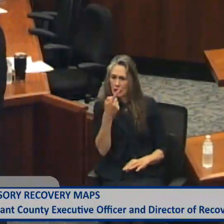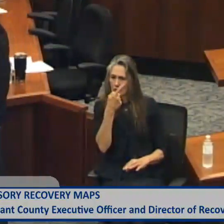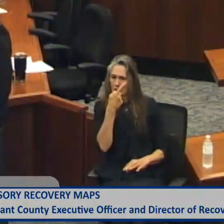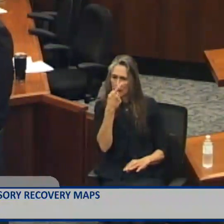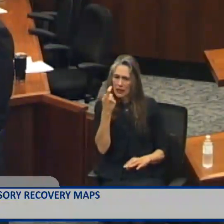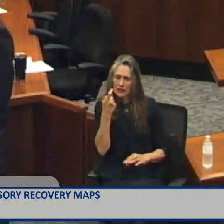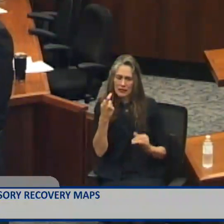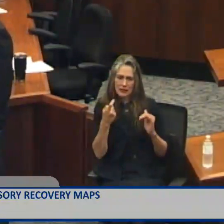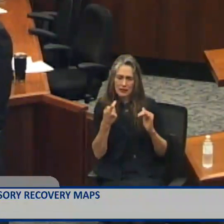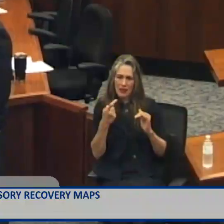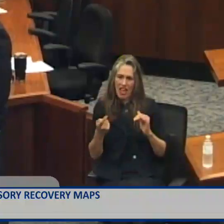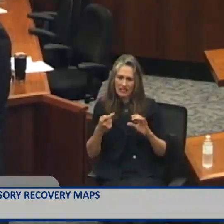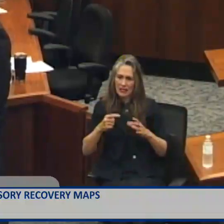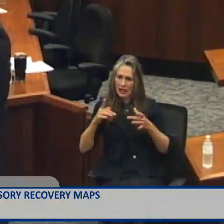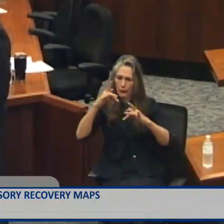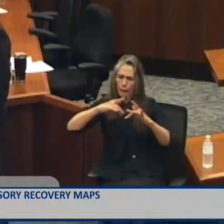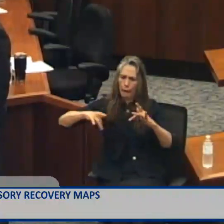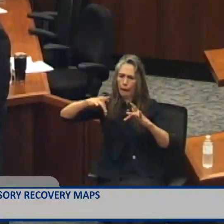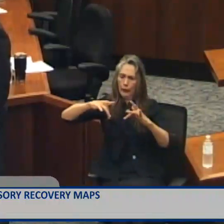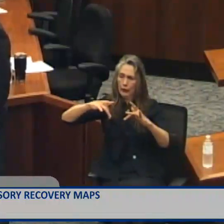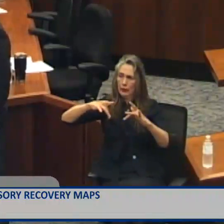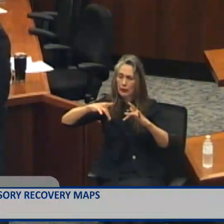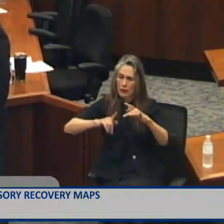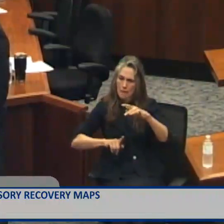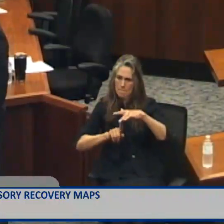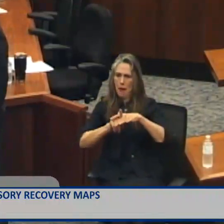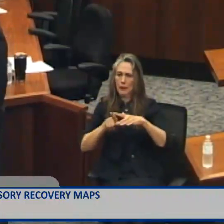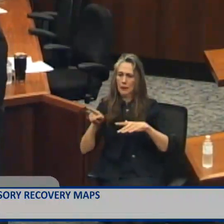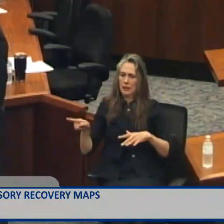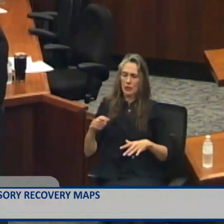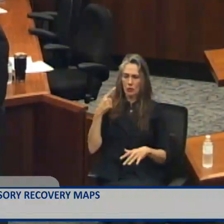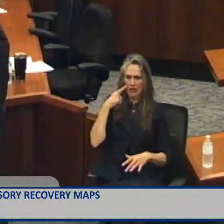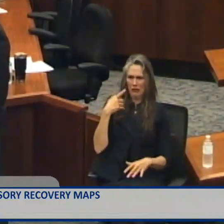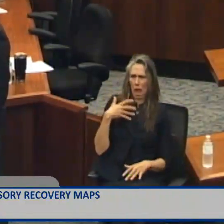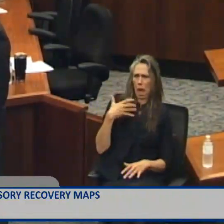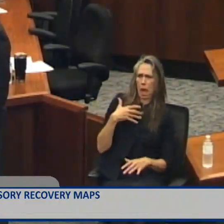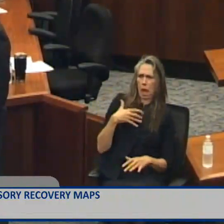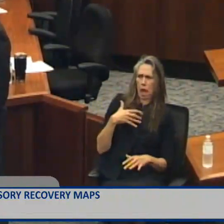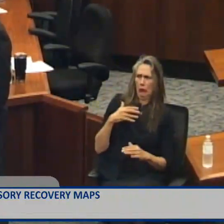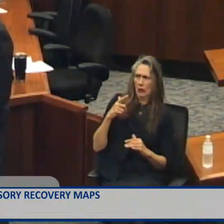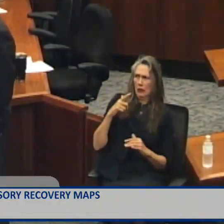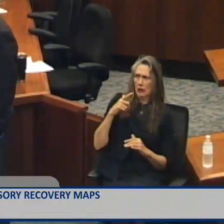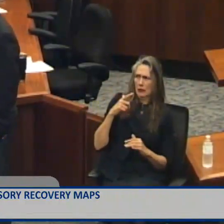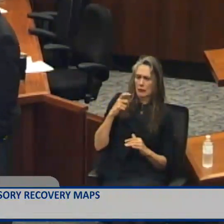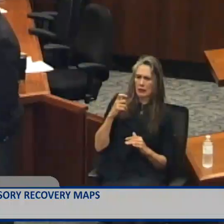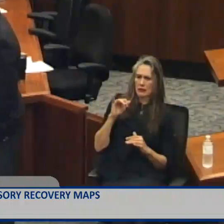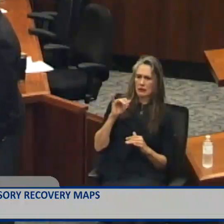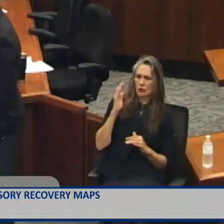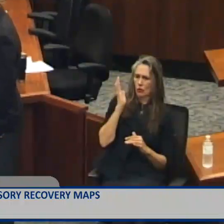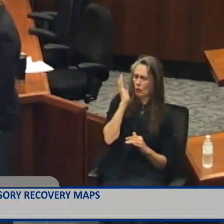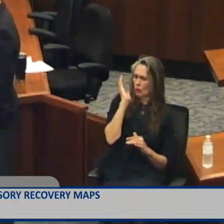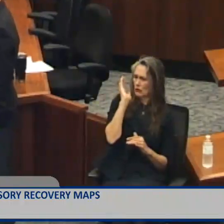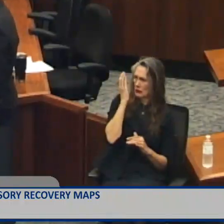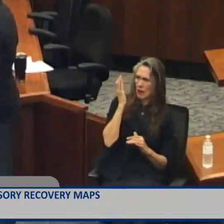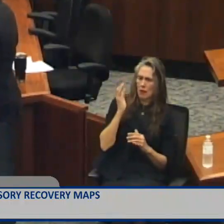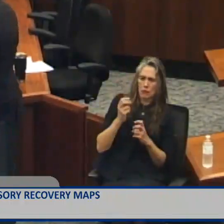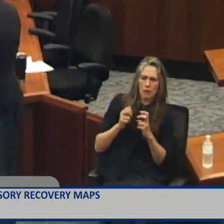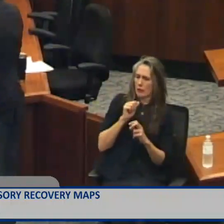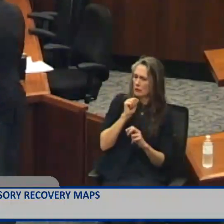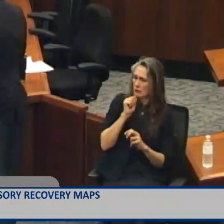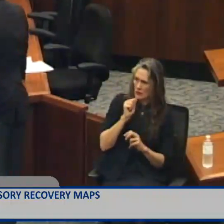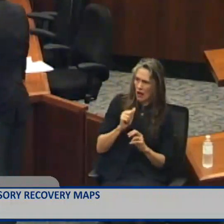more specific on this particular case, because this case, there's a blue dot where there was a swimming pool in the backyard.